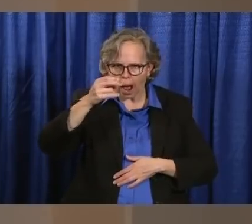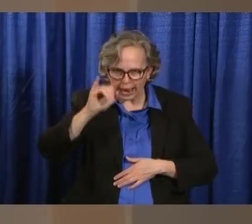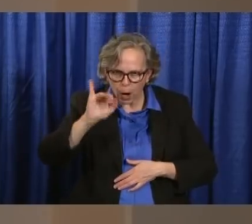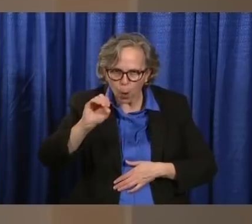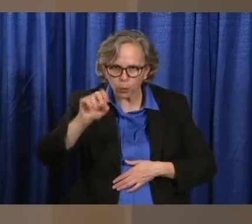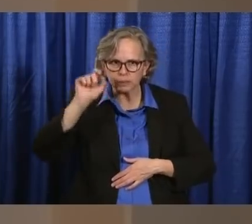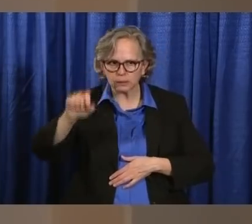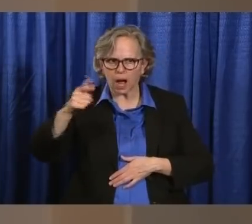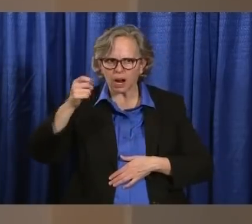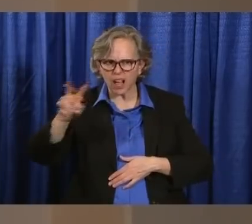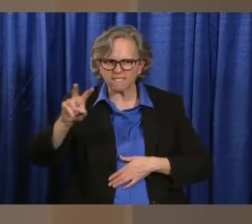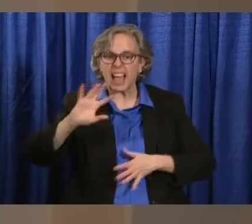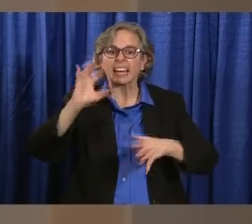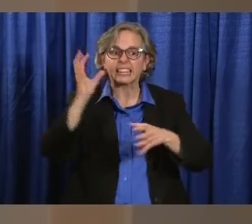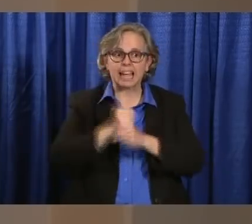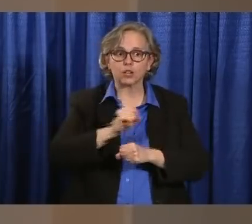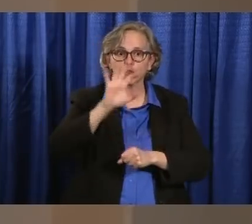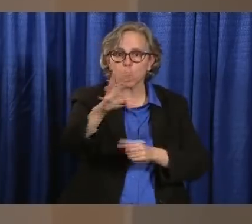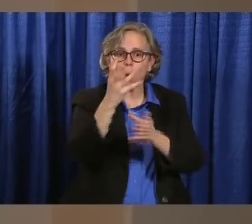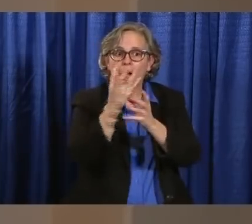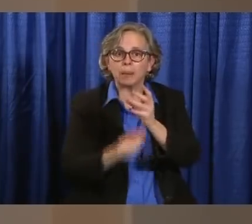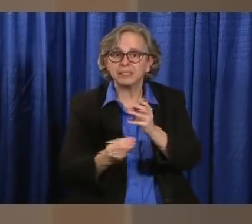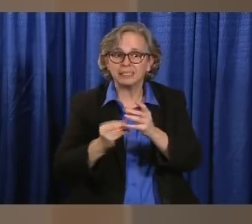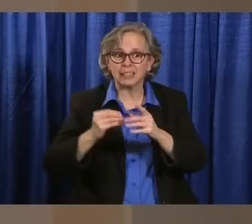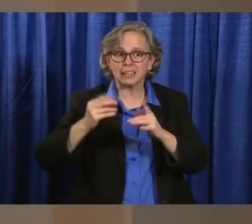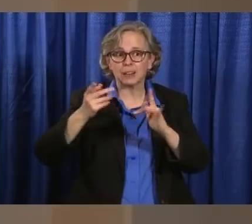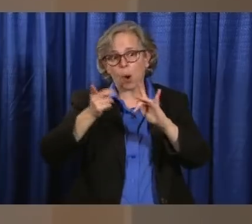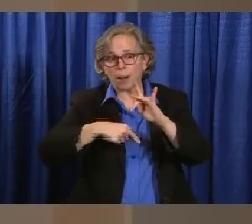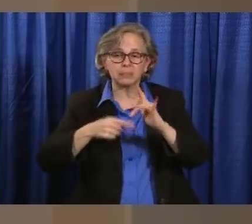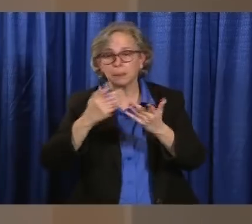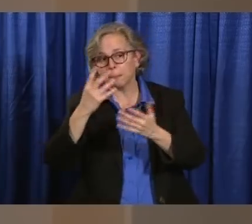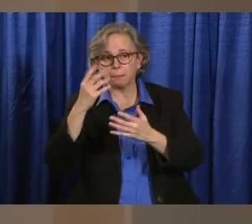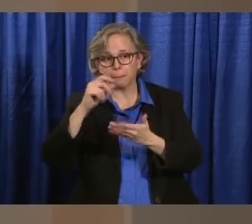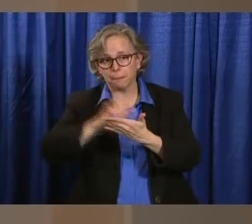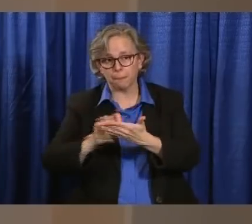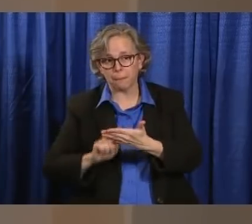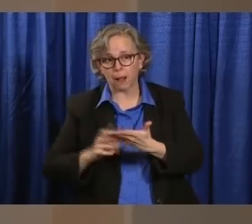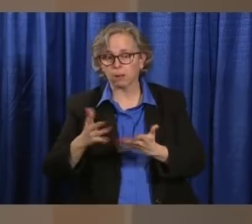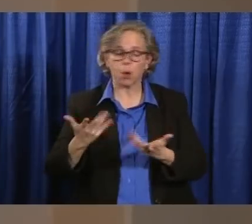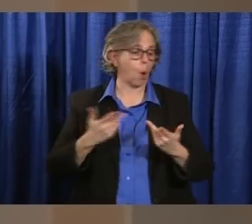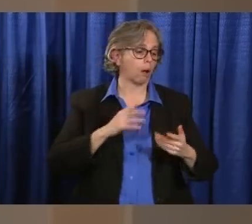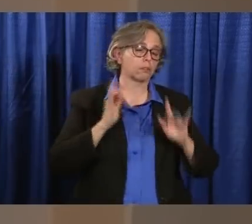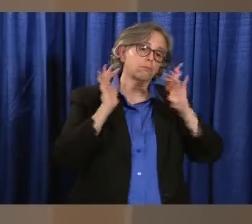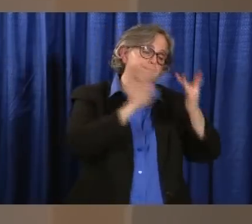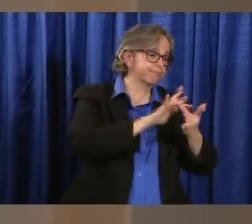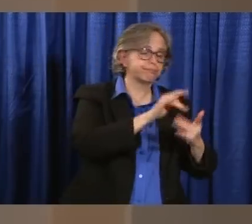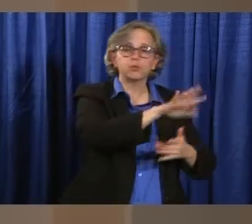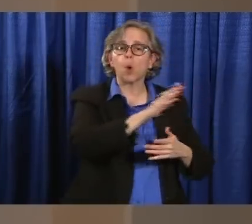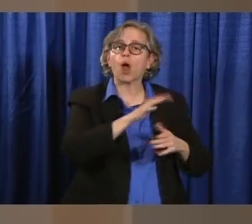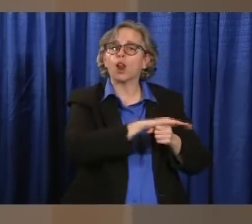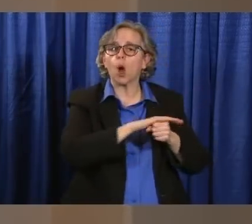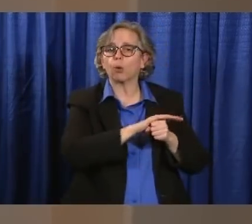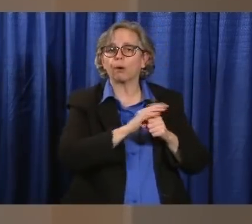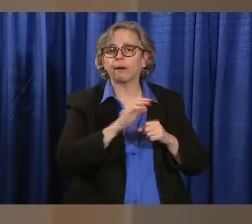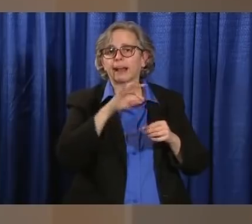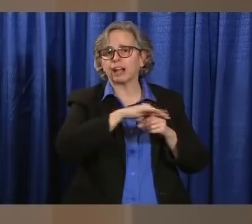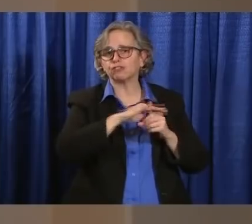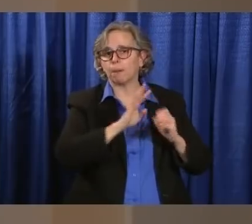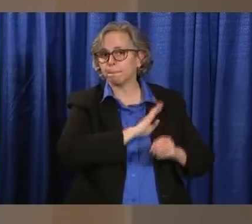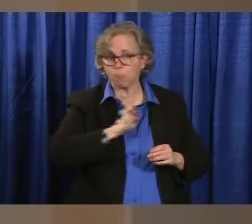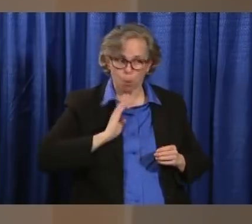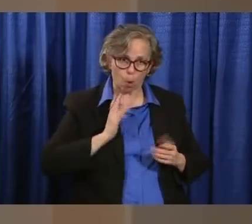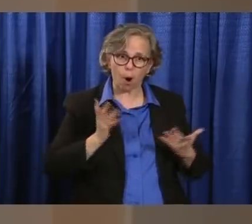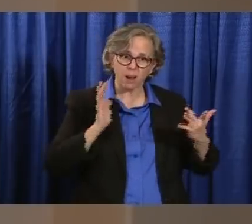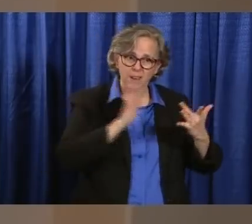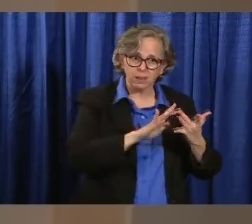call your local Board of Elections. Don't wait. Because they have to send you an application, you have to send that back, and then